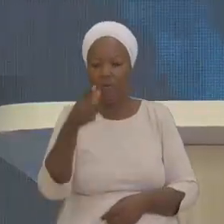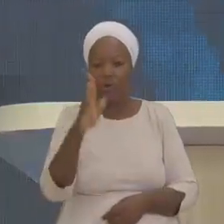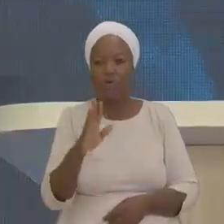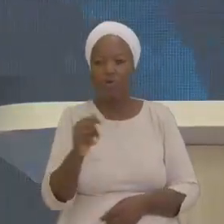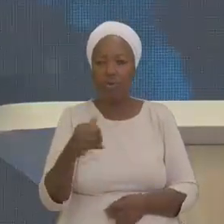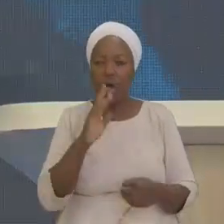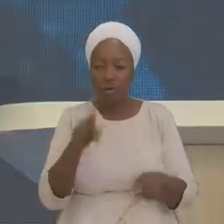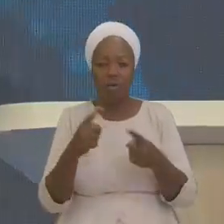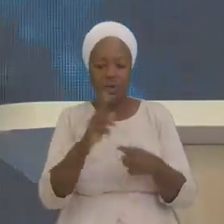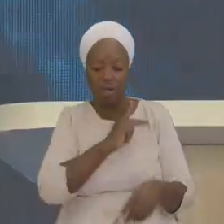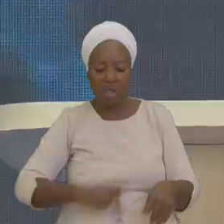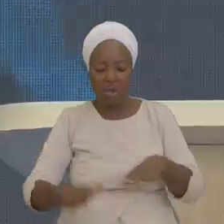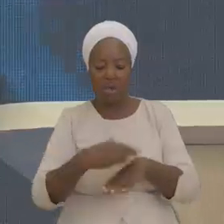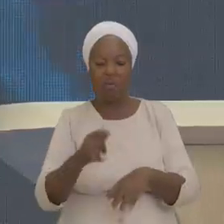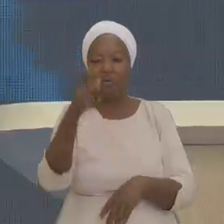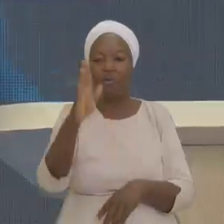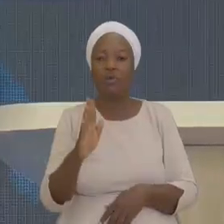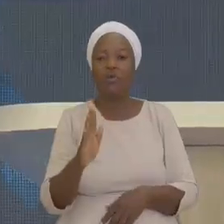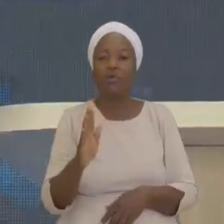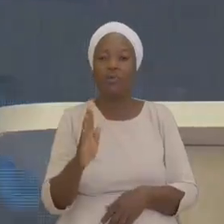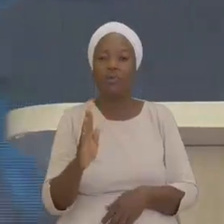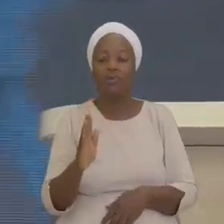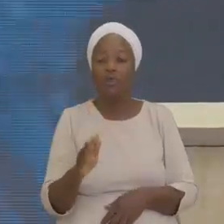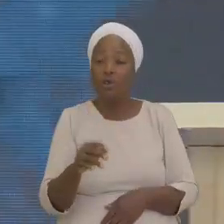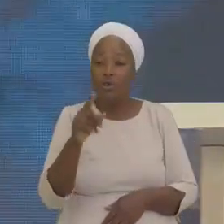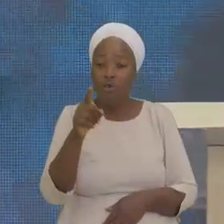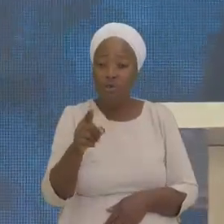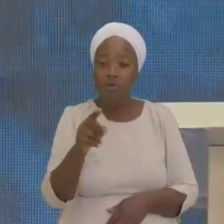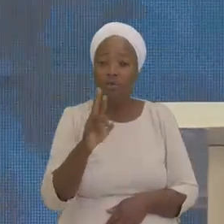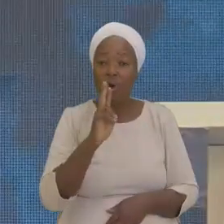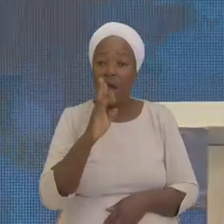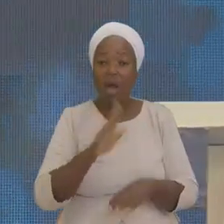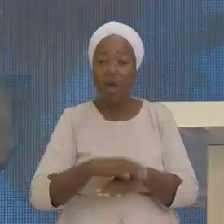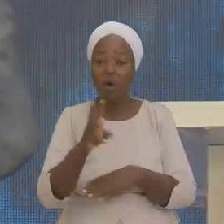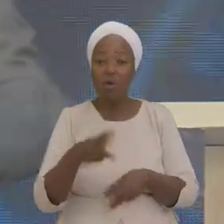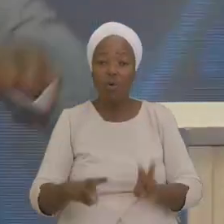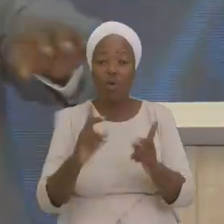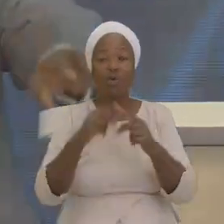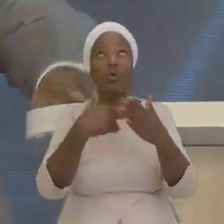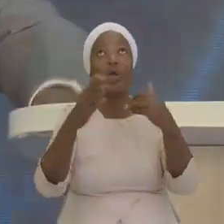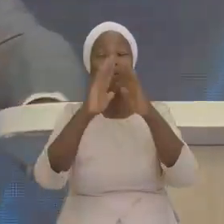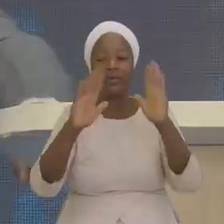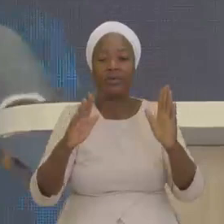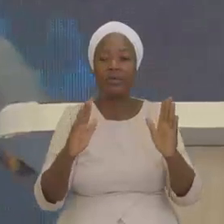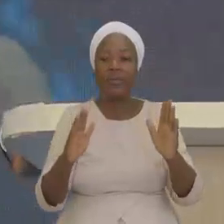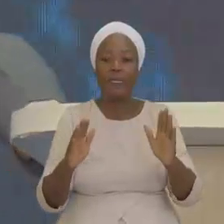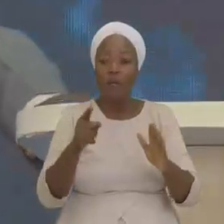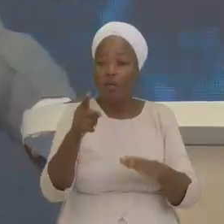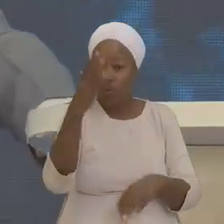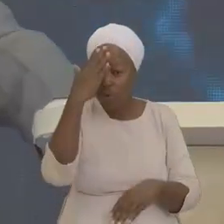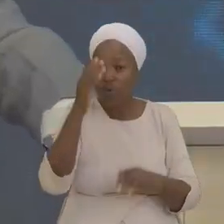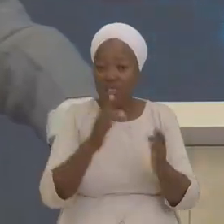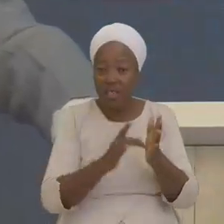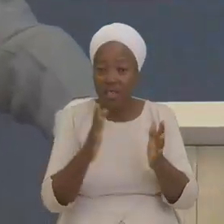to the kingdom of God. You are on your way to heaven. You know Jesus